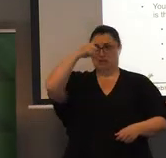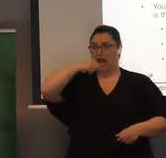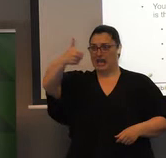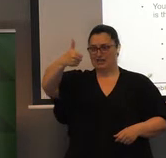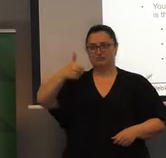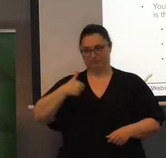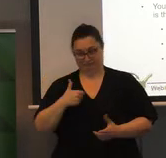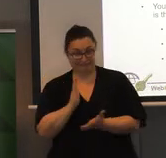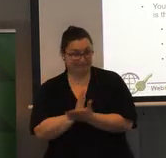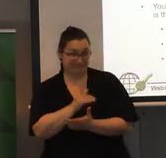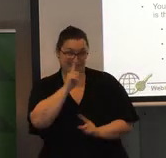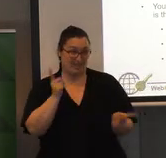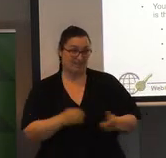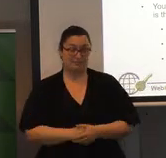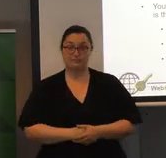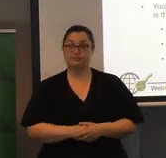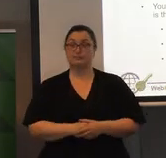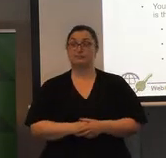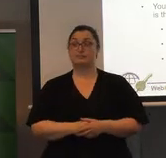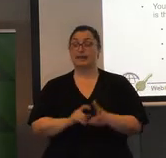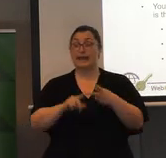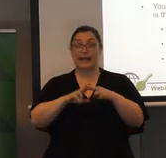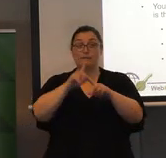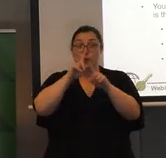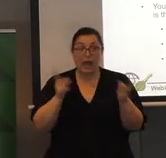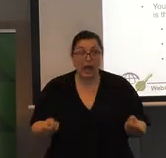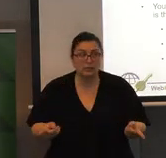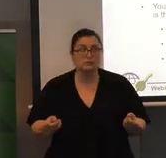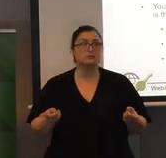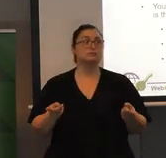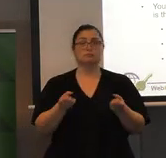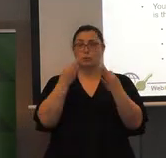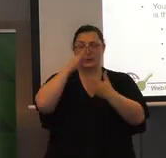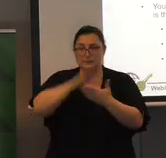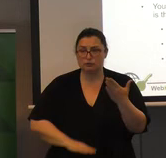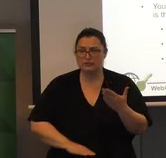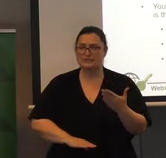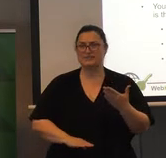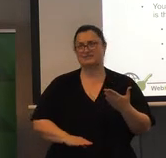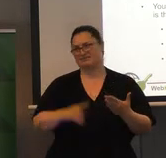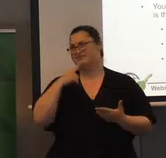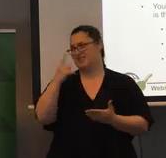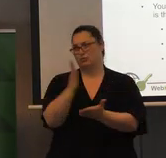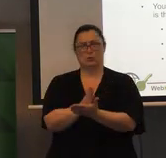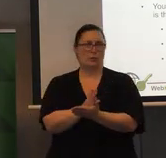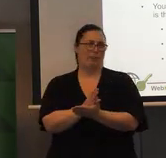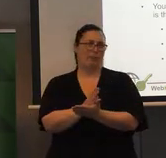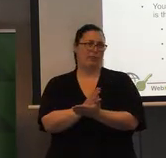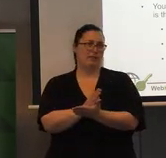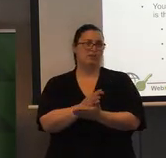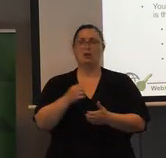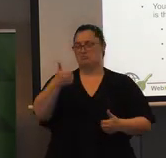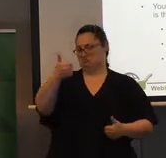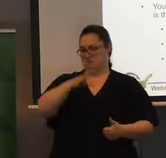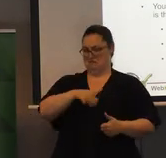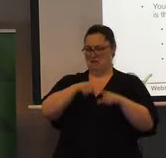can't. If you can't do it or you don't have the experience, then tell your customers. Don't